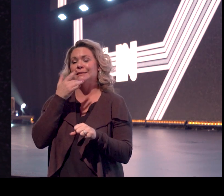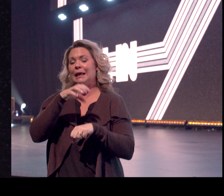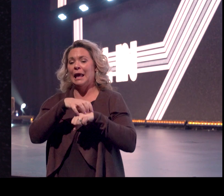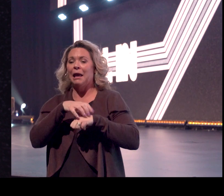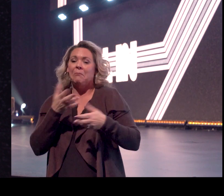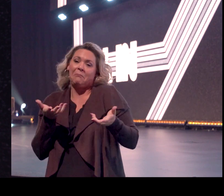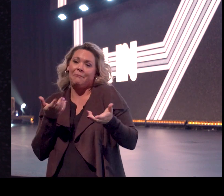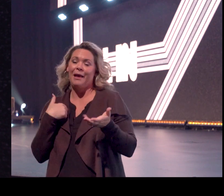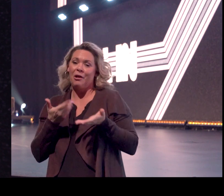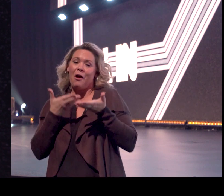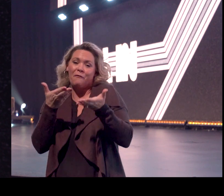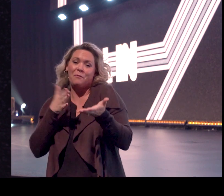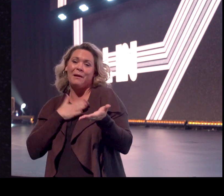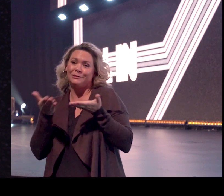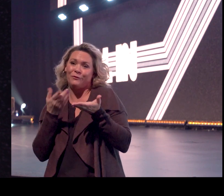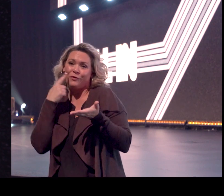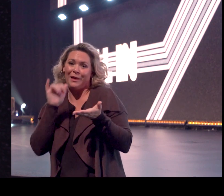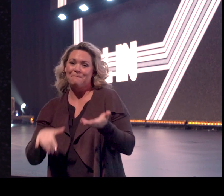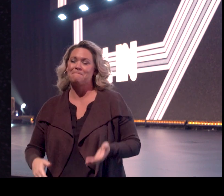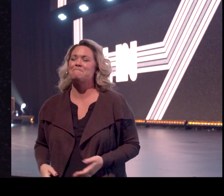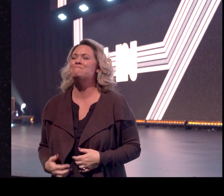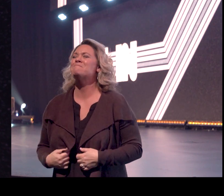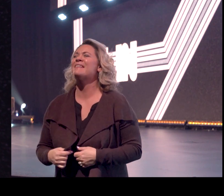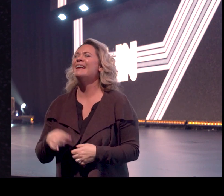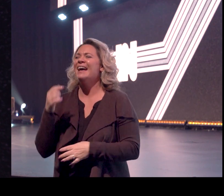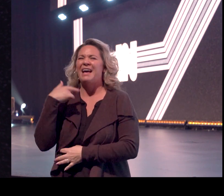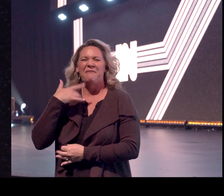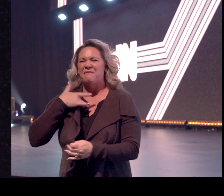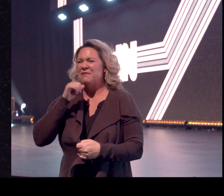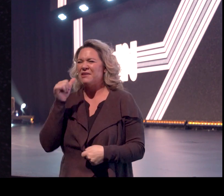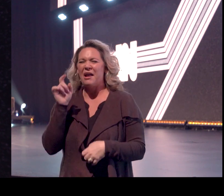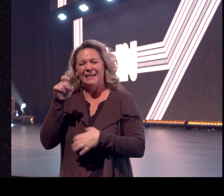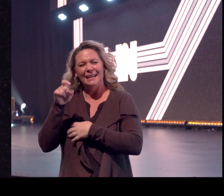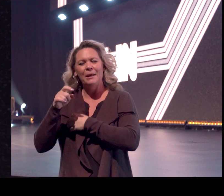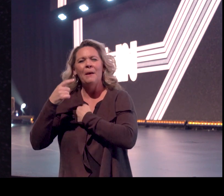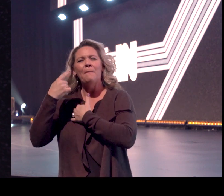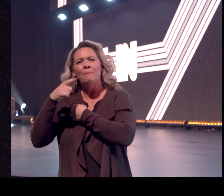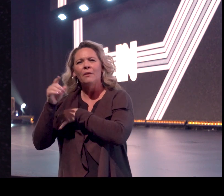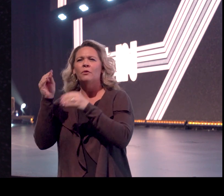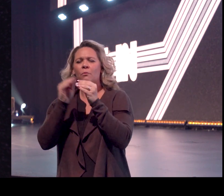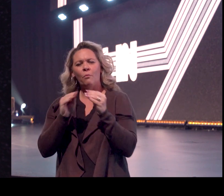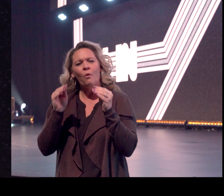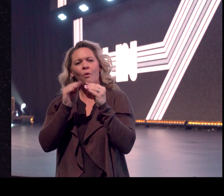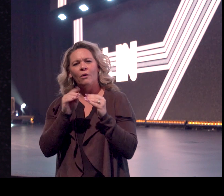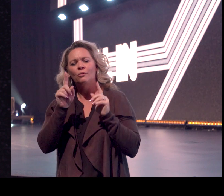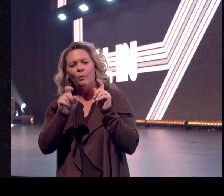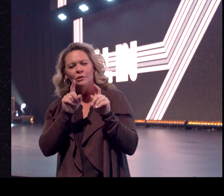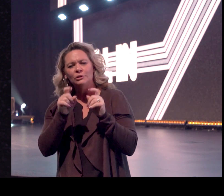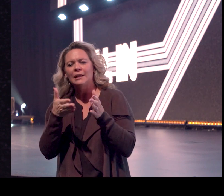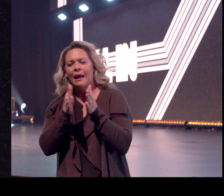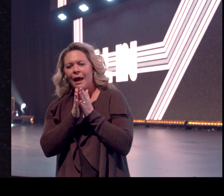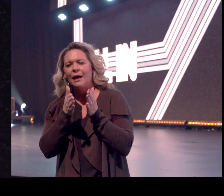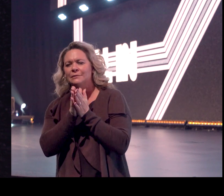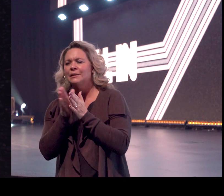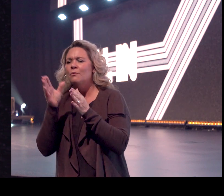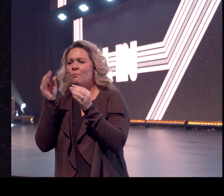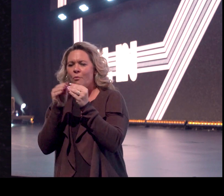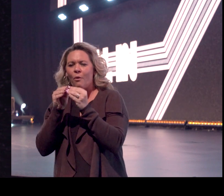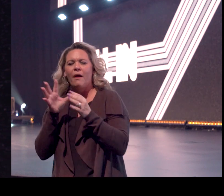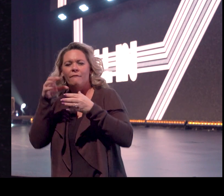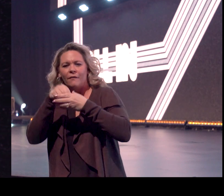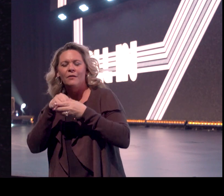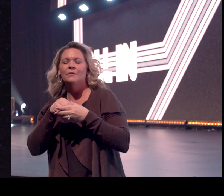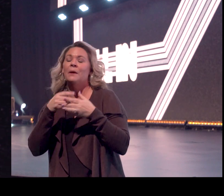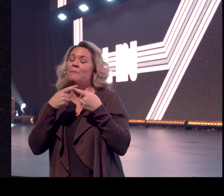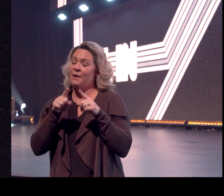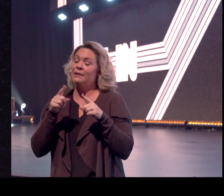if the cake is good? Like I like cake. I guess that's what I can offer. I really felt unneeded. Now, the more questions I asked and the